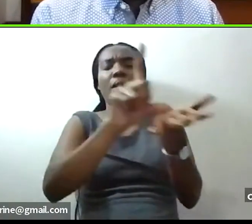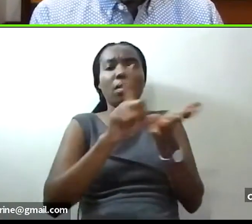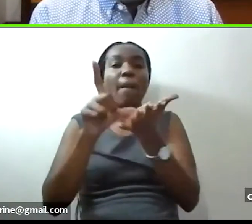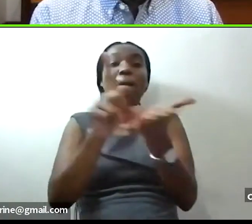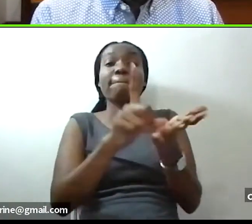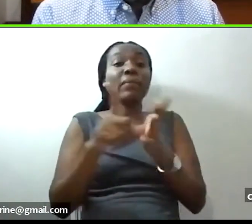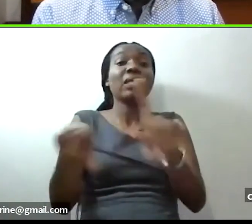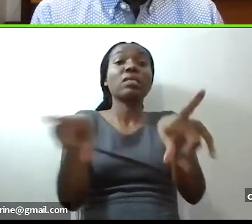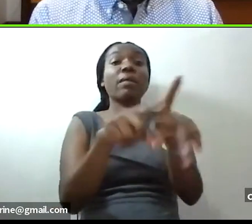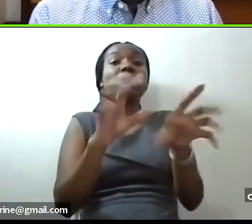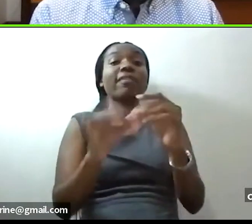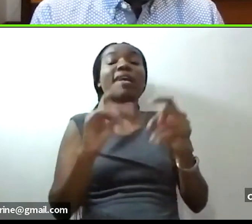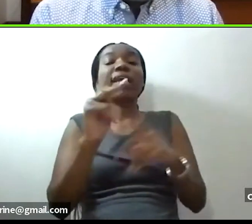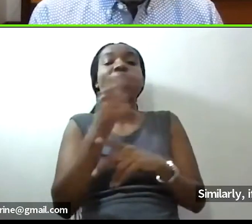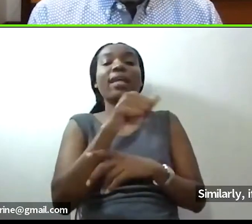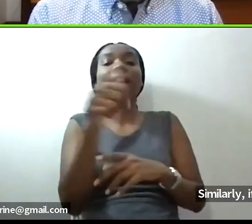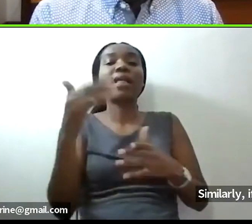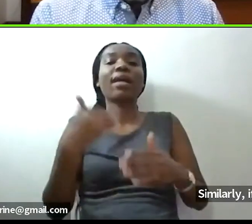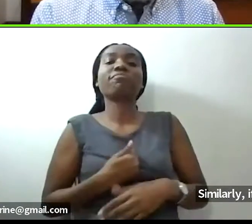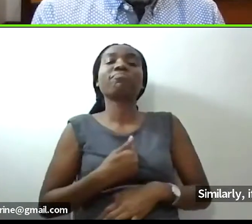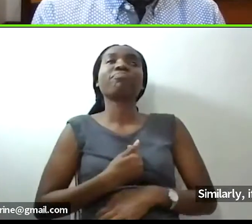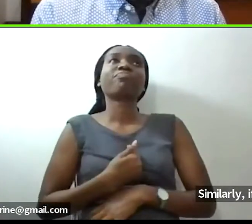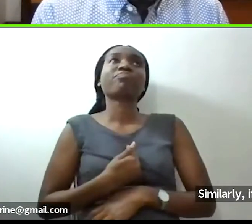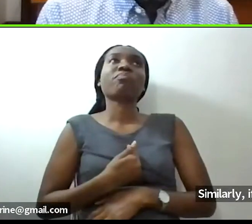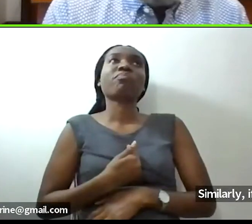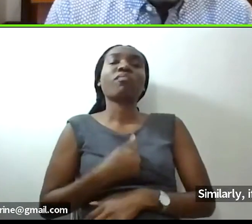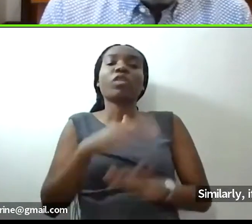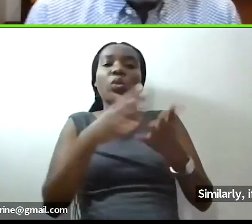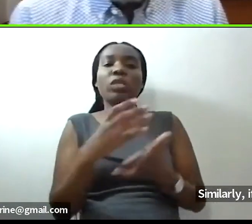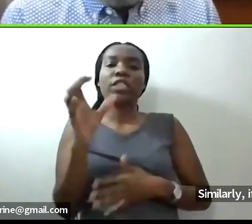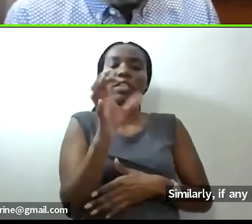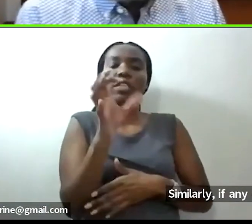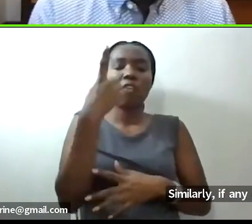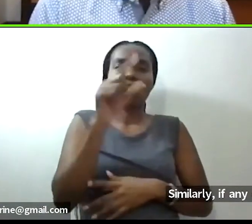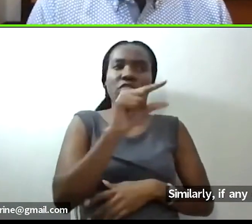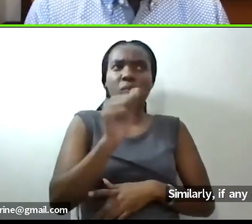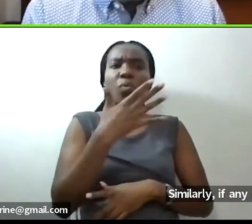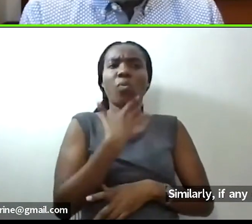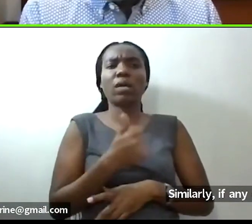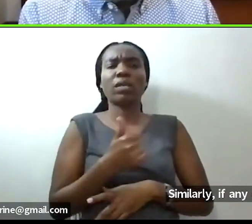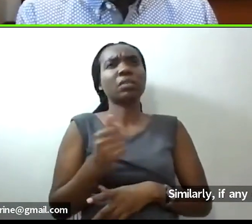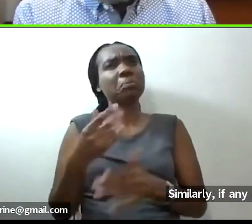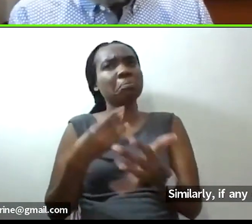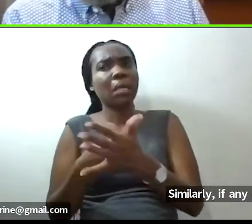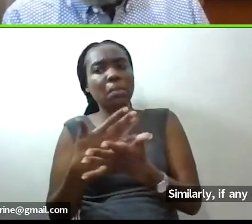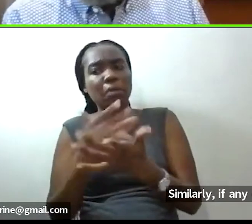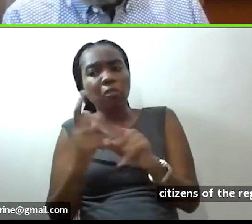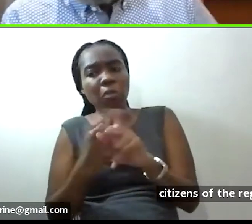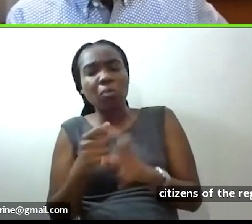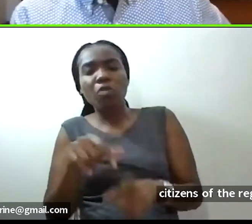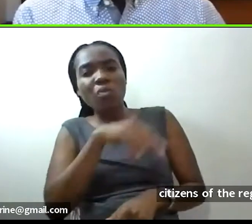Kenyans and the other citizens of the region wants to buy anything in Uganda or Rwanda, you are free to